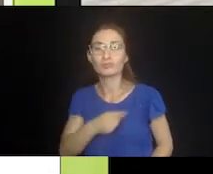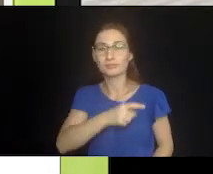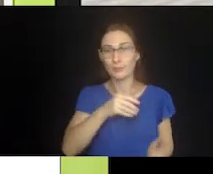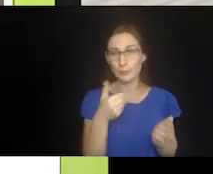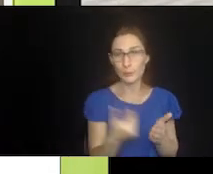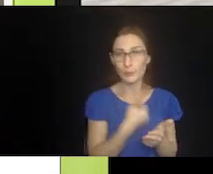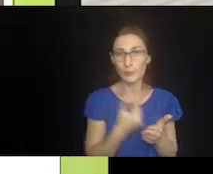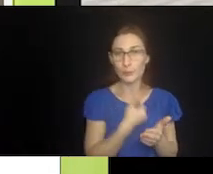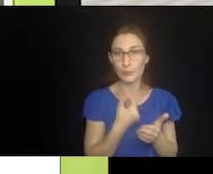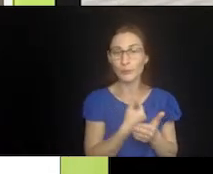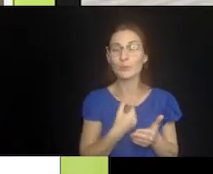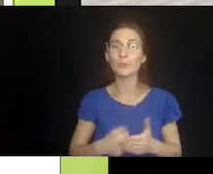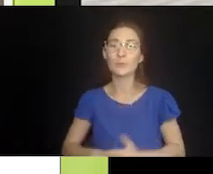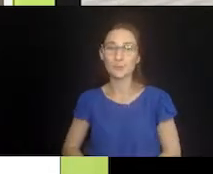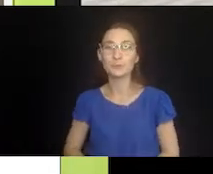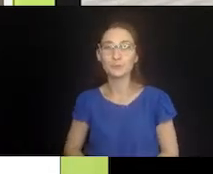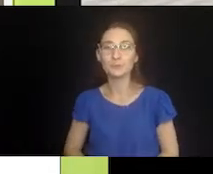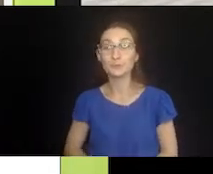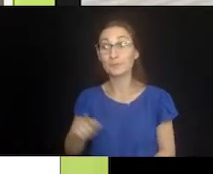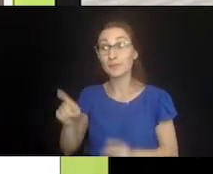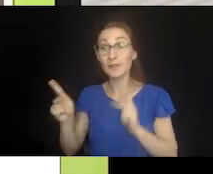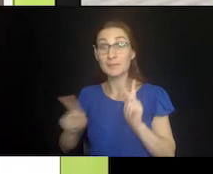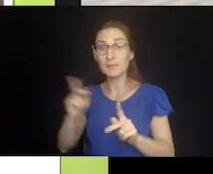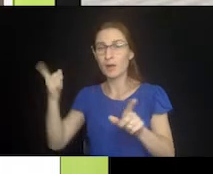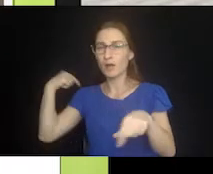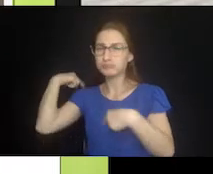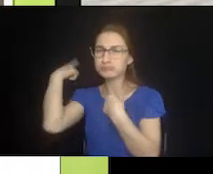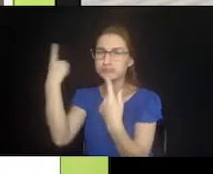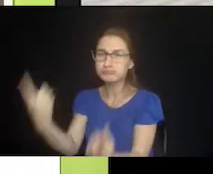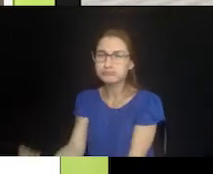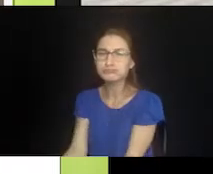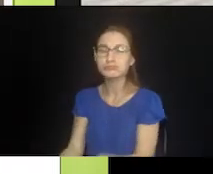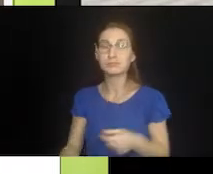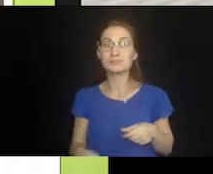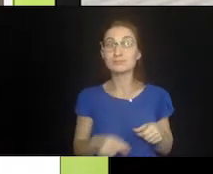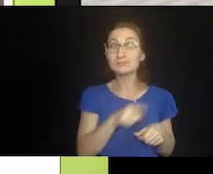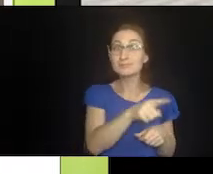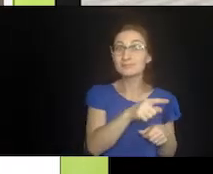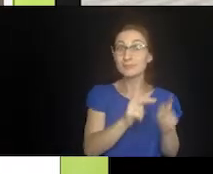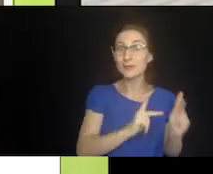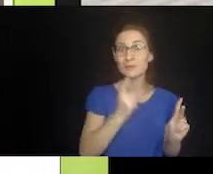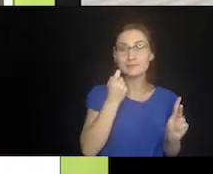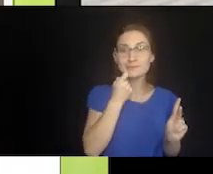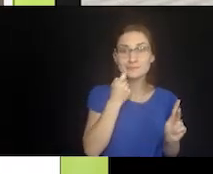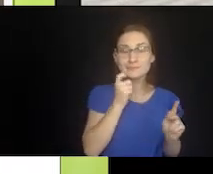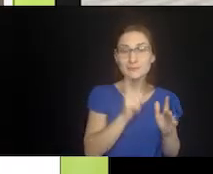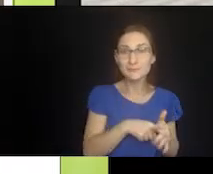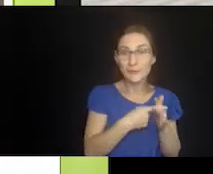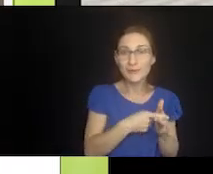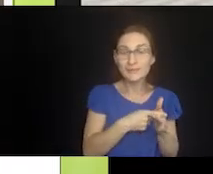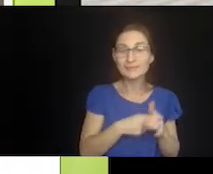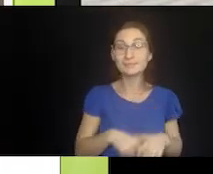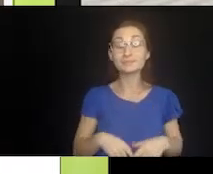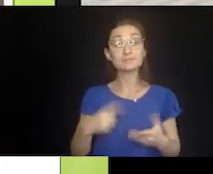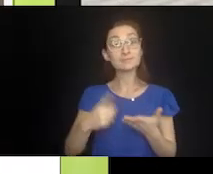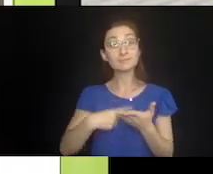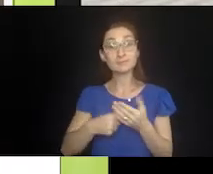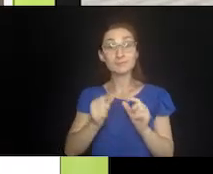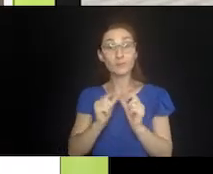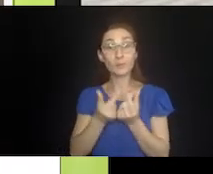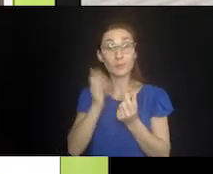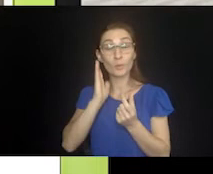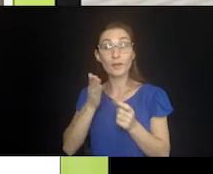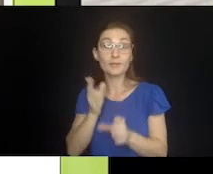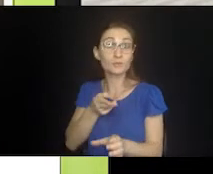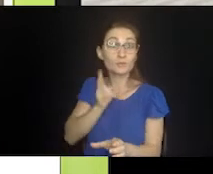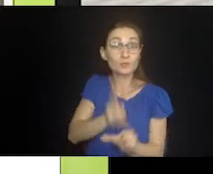of experience, people that have been around a long time, people that are just starting out. Sometimes